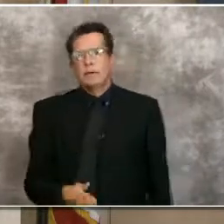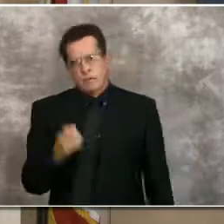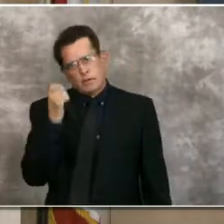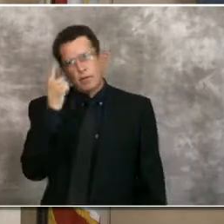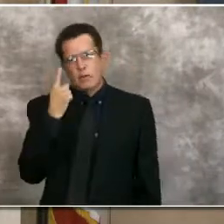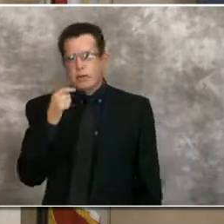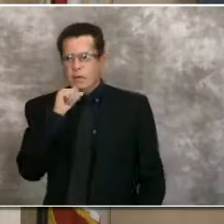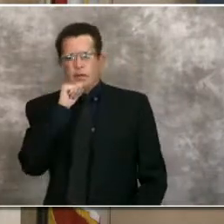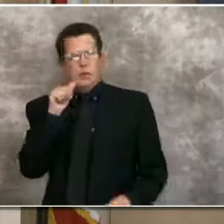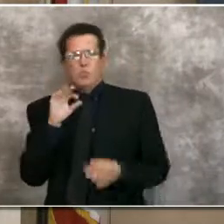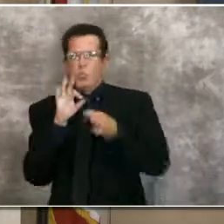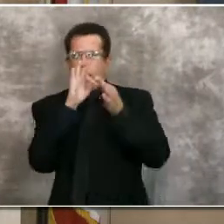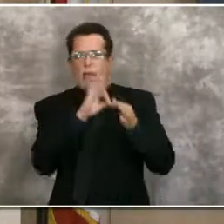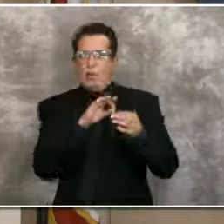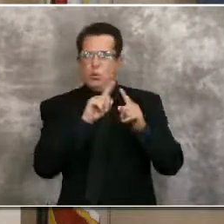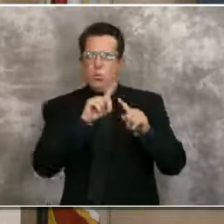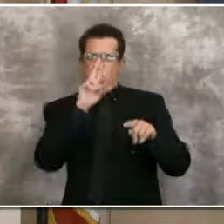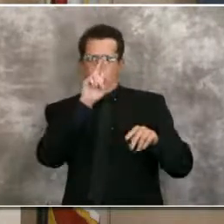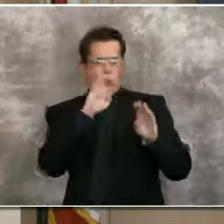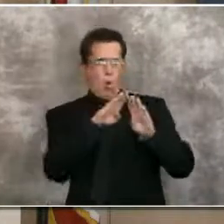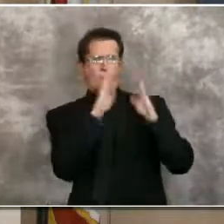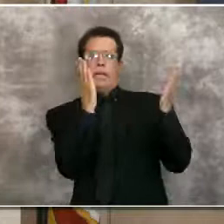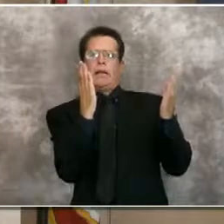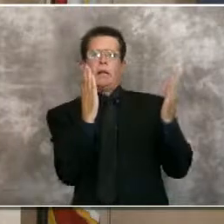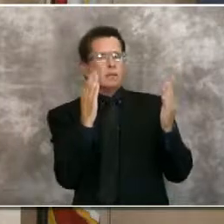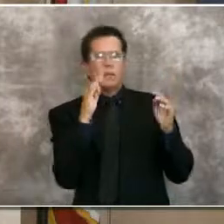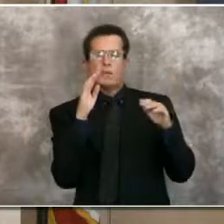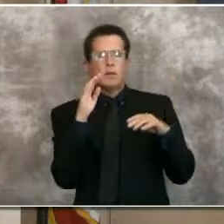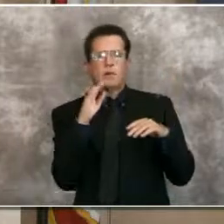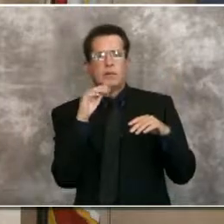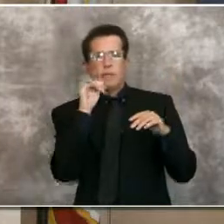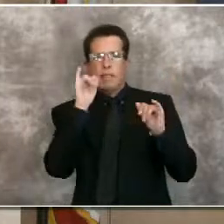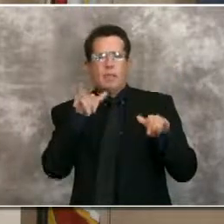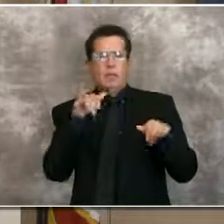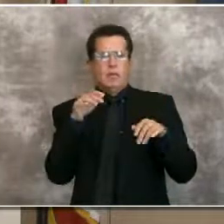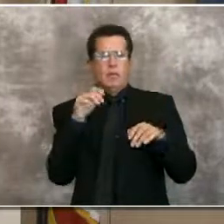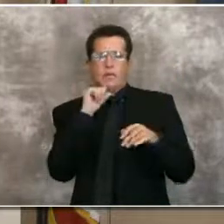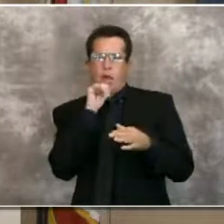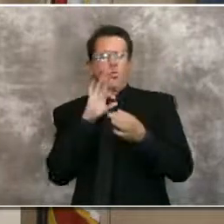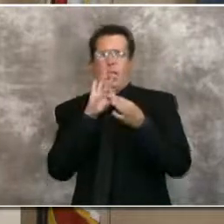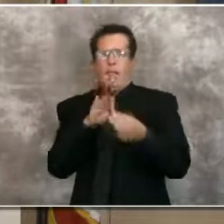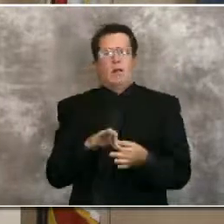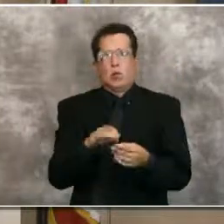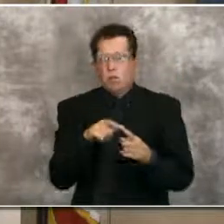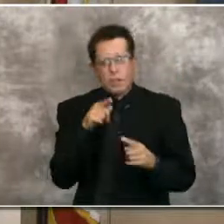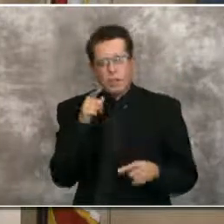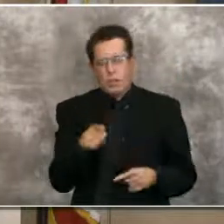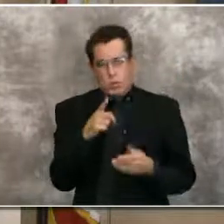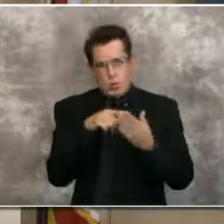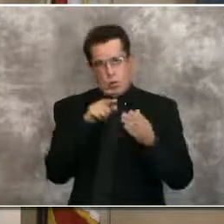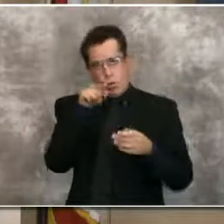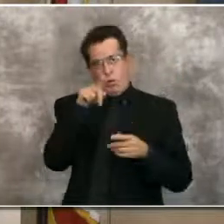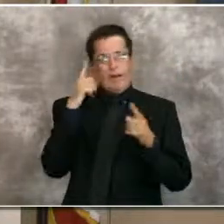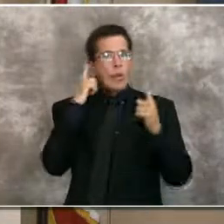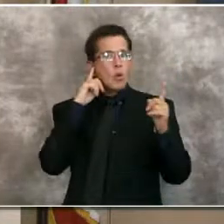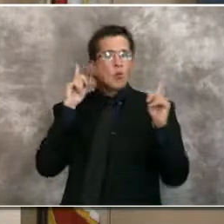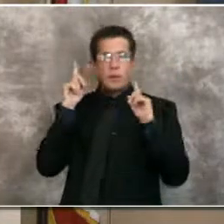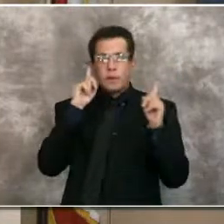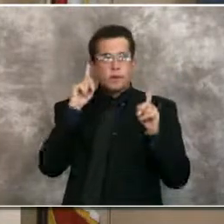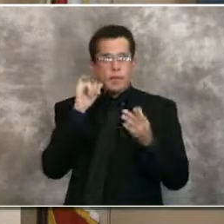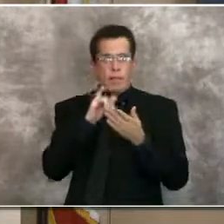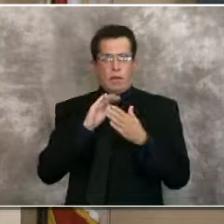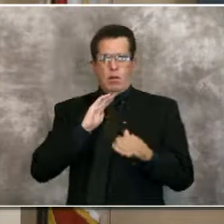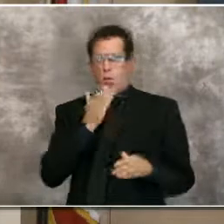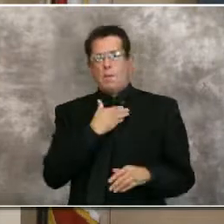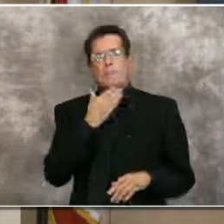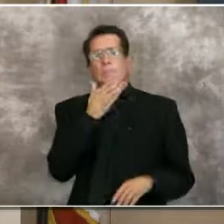the reopening. I think it gets back to what Dr. Eisman said, and everything you've been hearing, and that our best